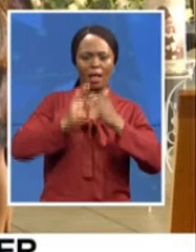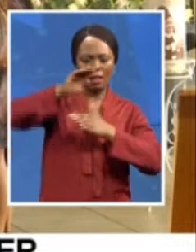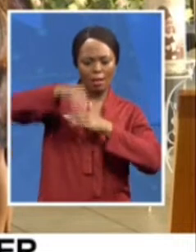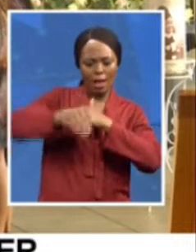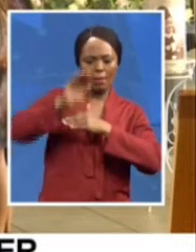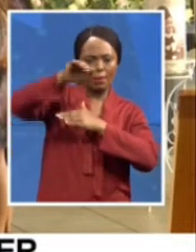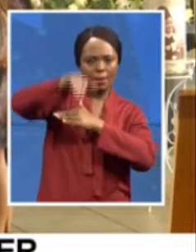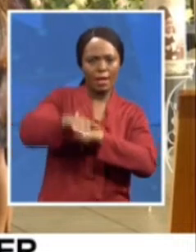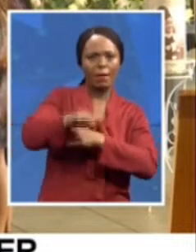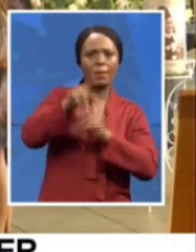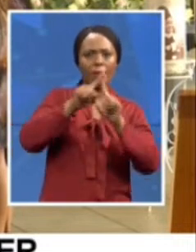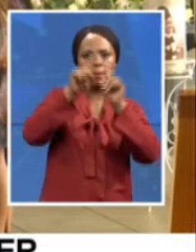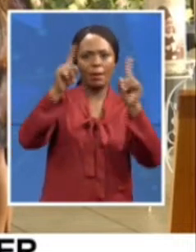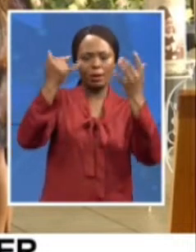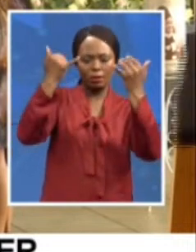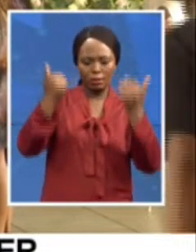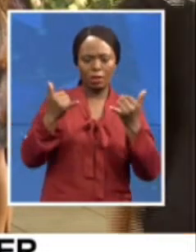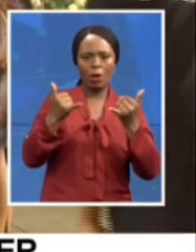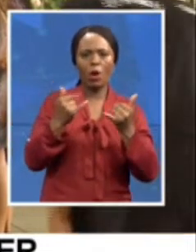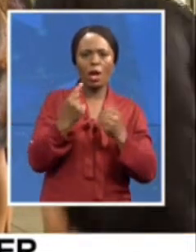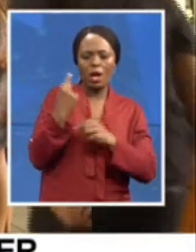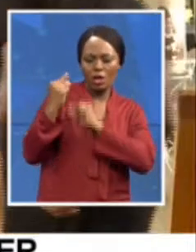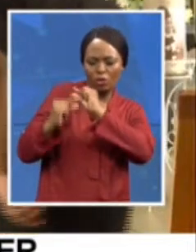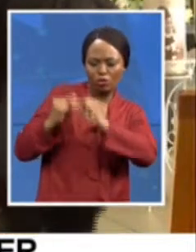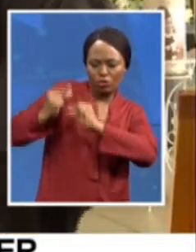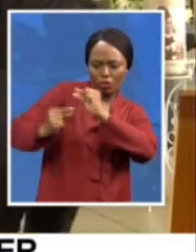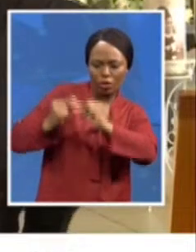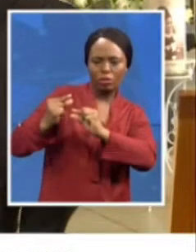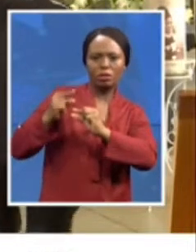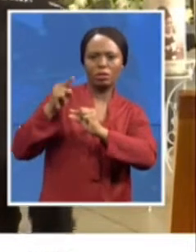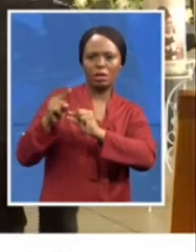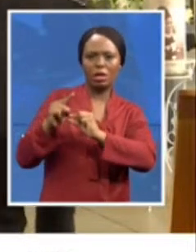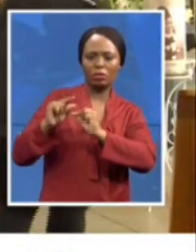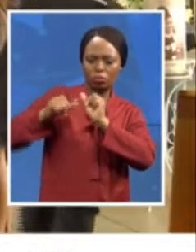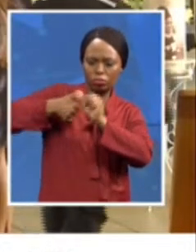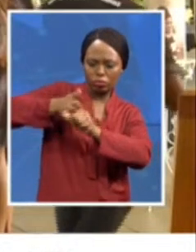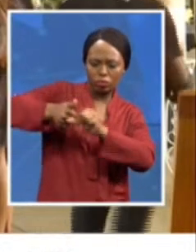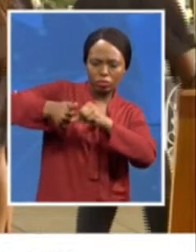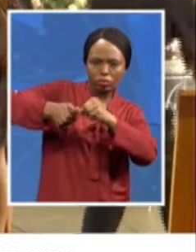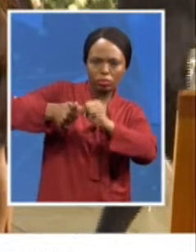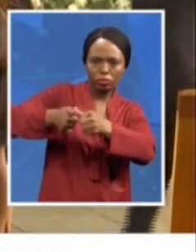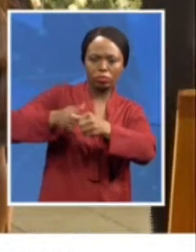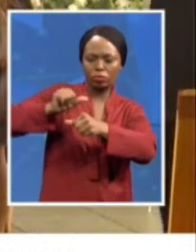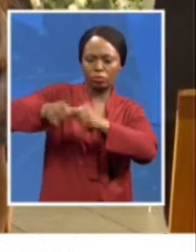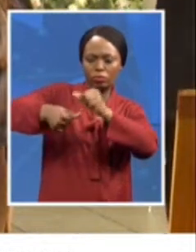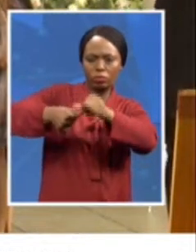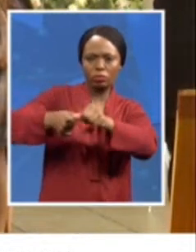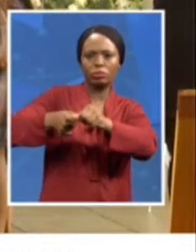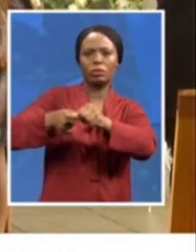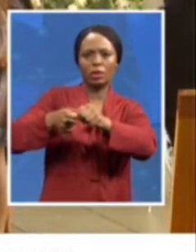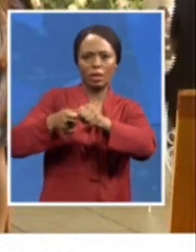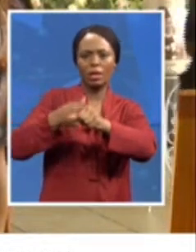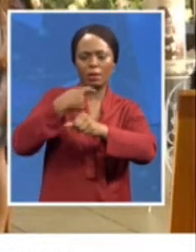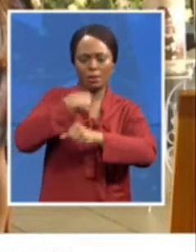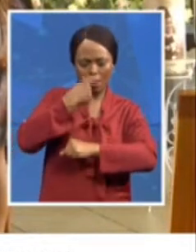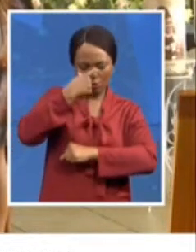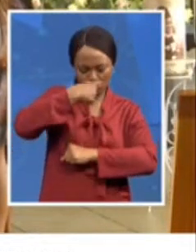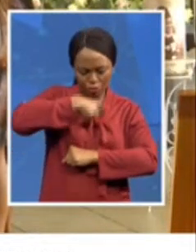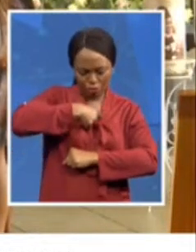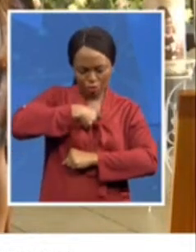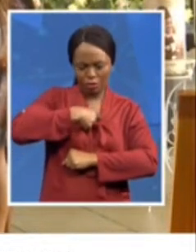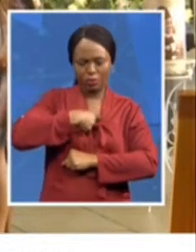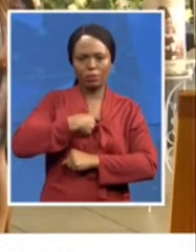generation passing, keeping score and counting wounds. I'll grieve. For it was harsh